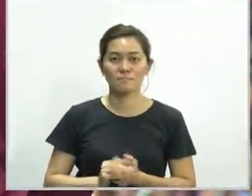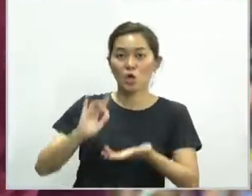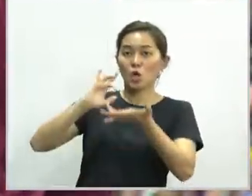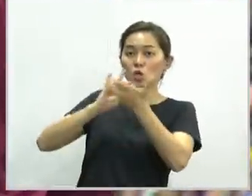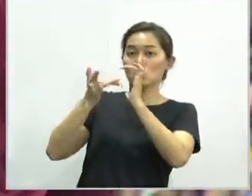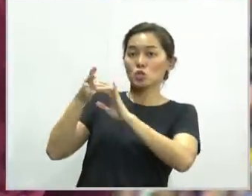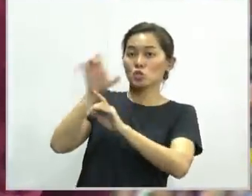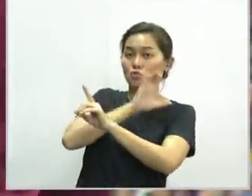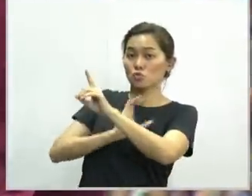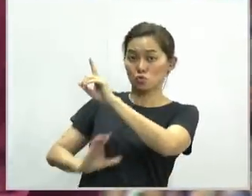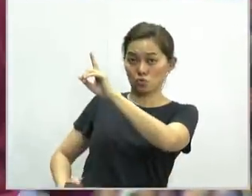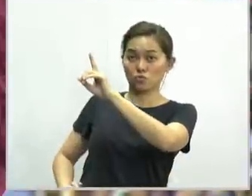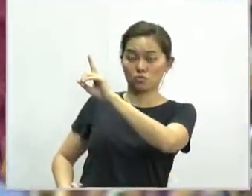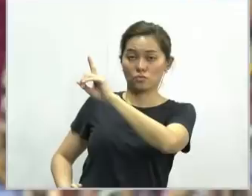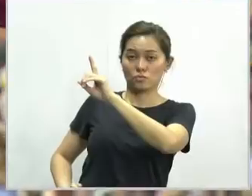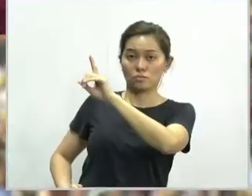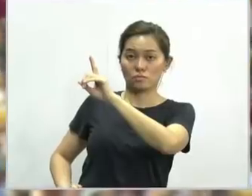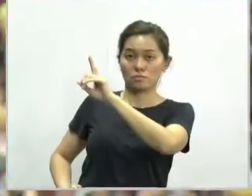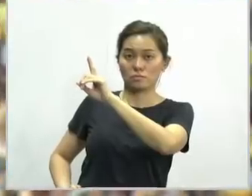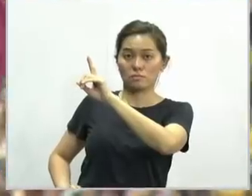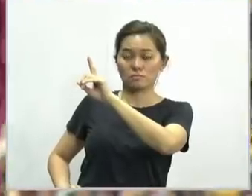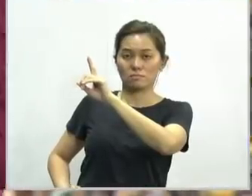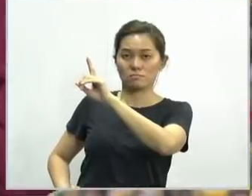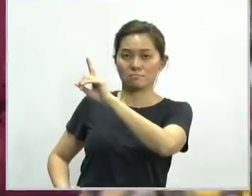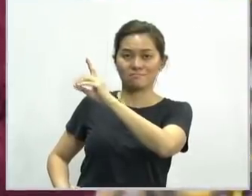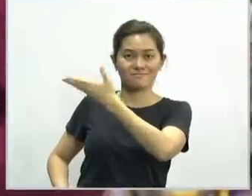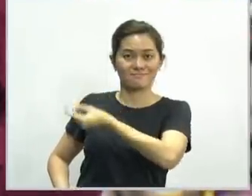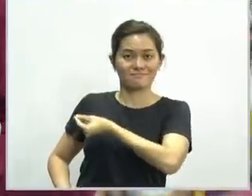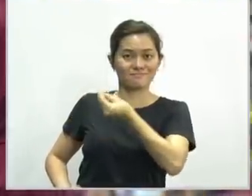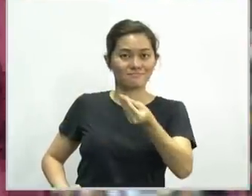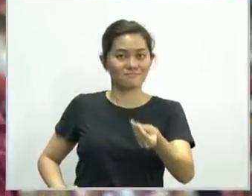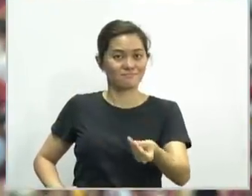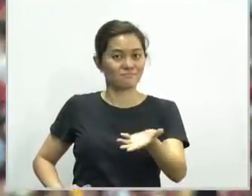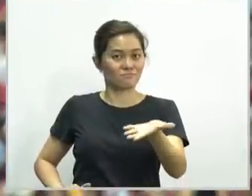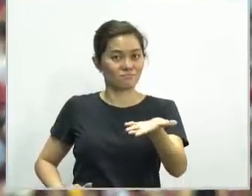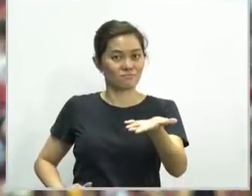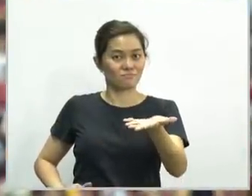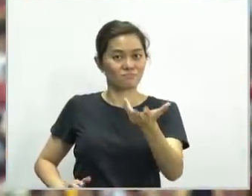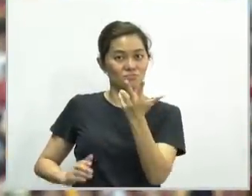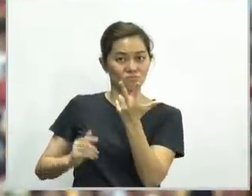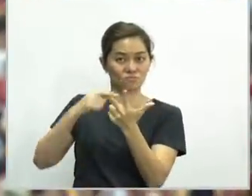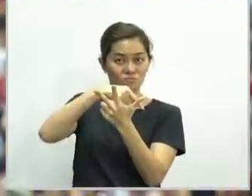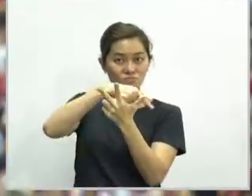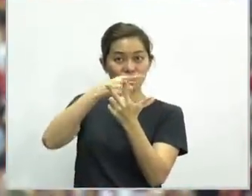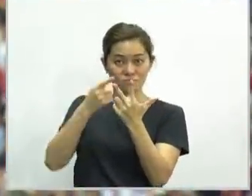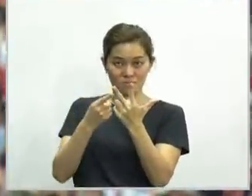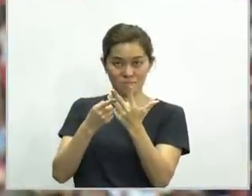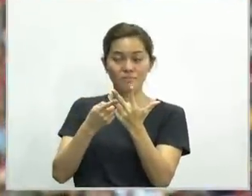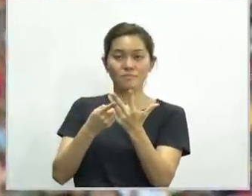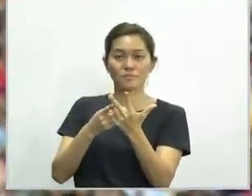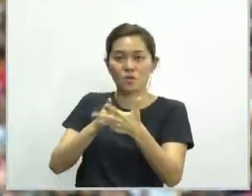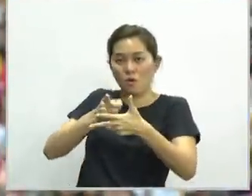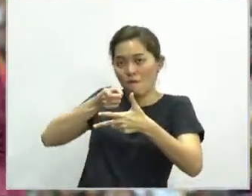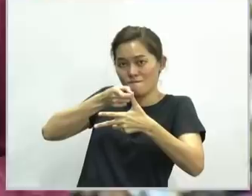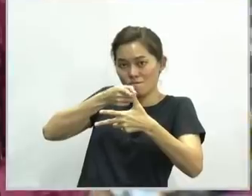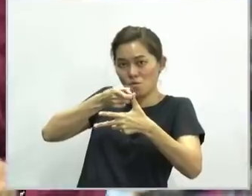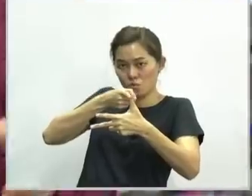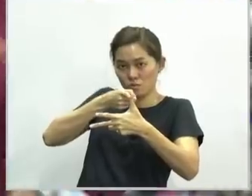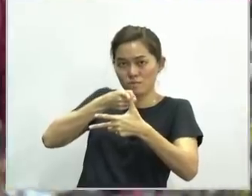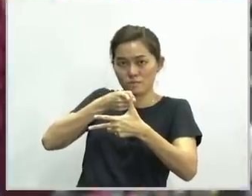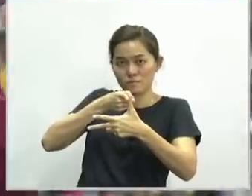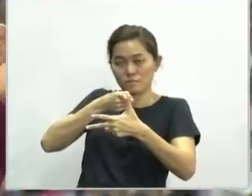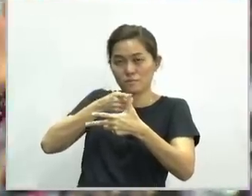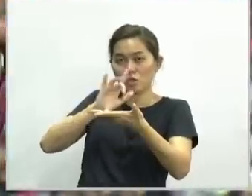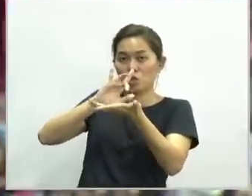Jesus Christ is offering us three things. The first thing